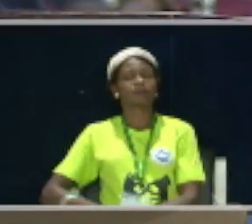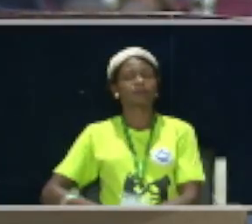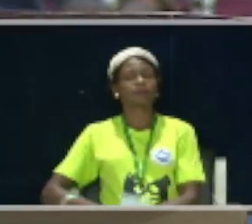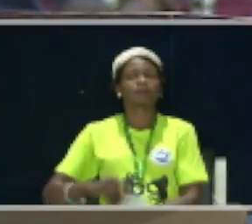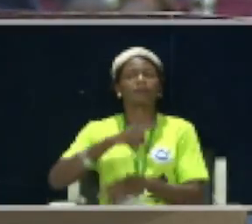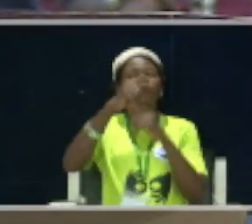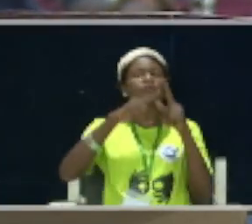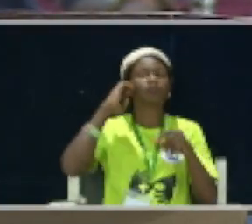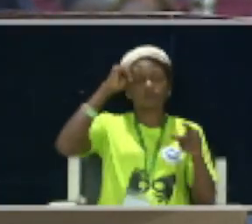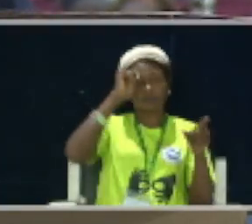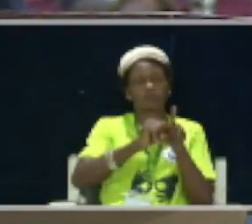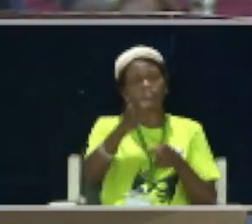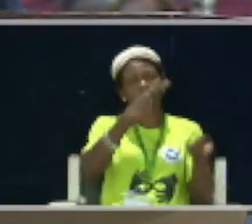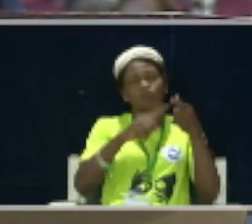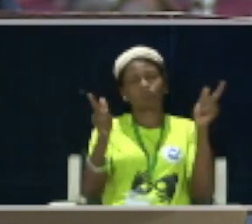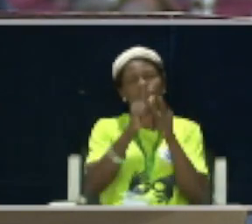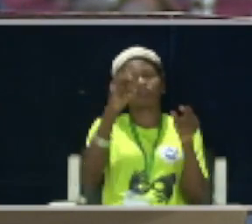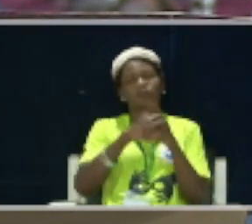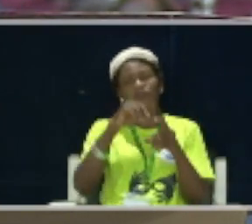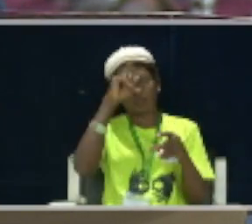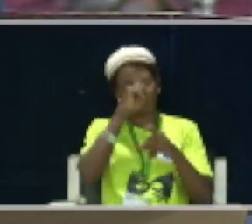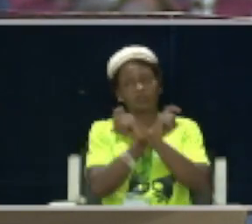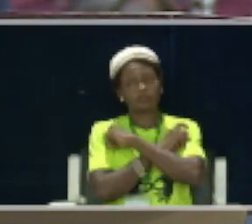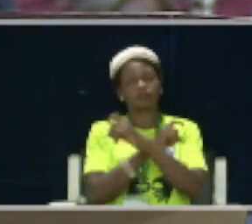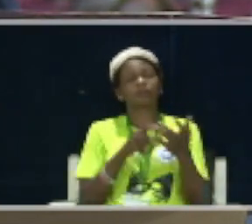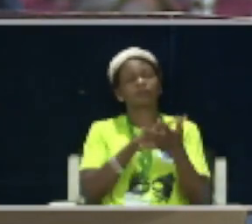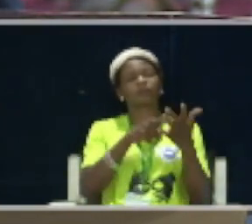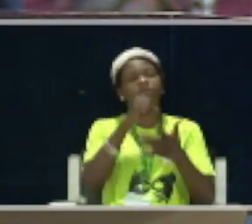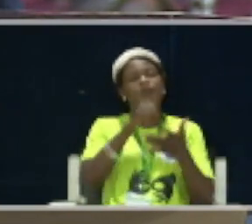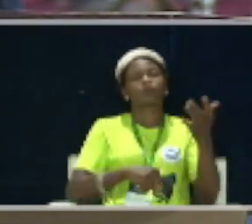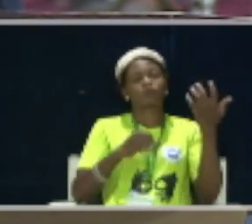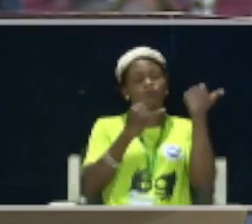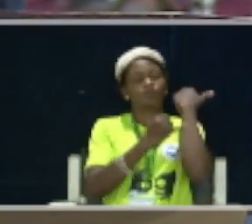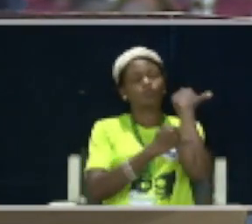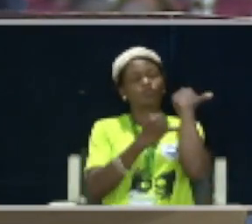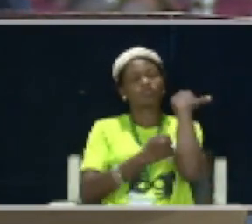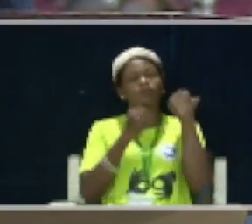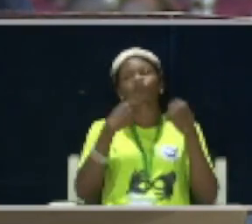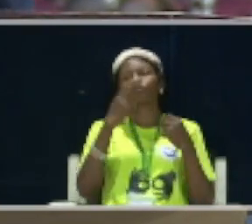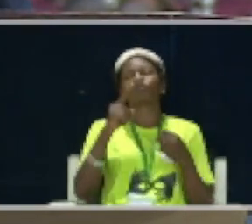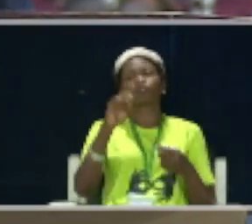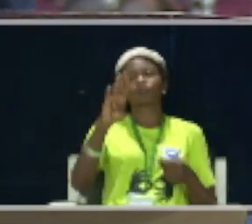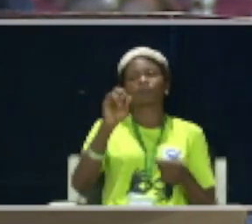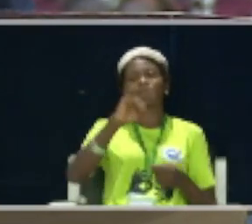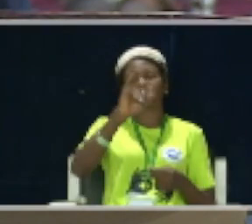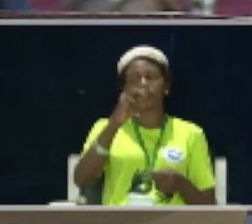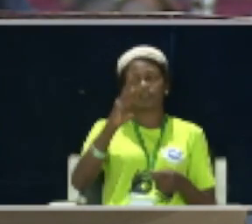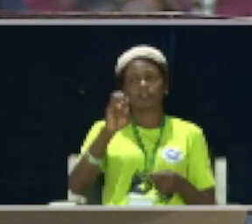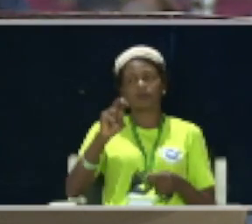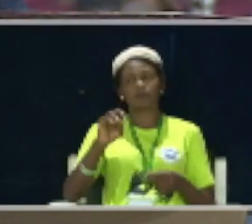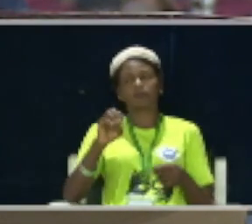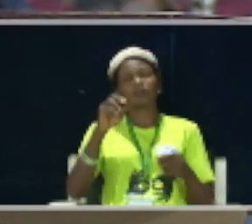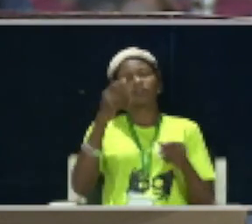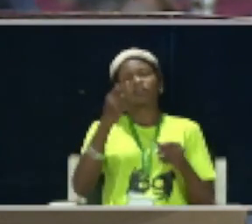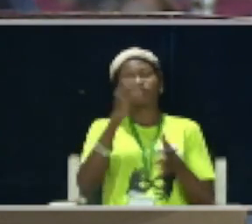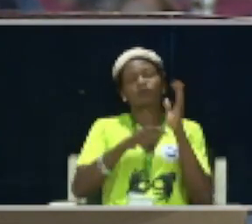When his brothers came to meet him in Egypt, this is what Joseph told Benjamin. Genesis 45 verse 12 to